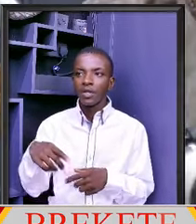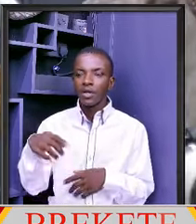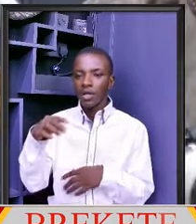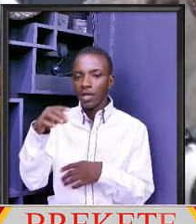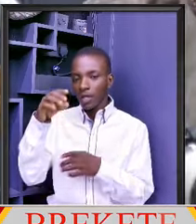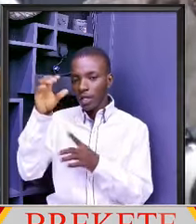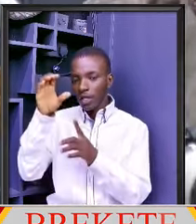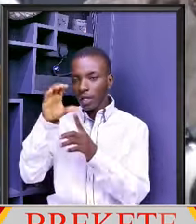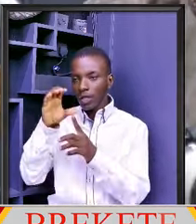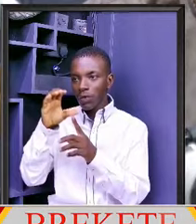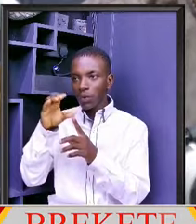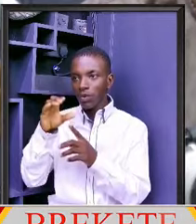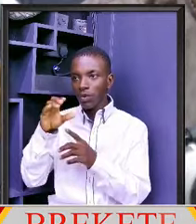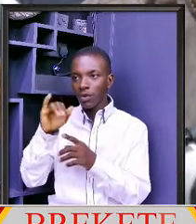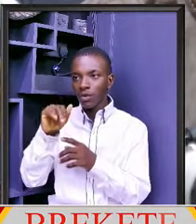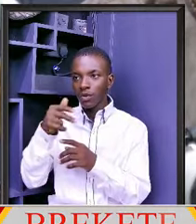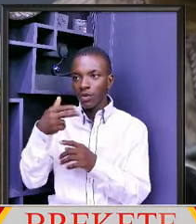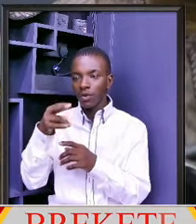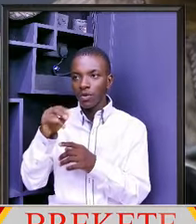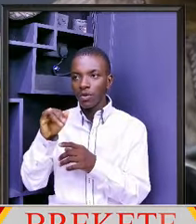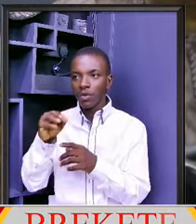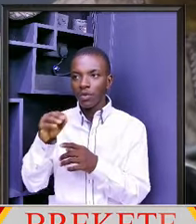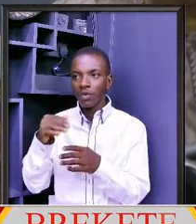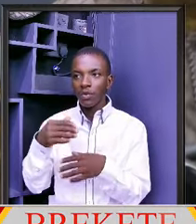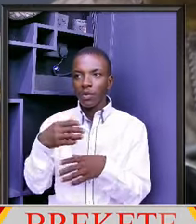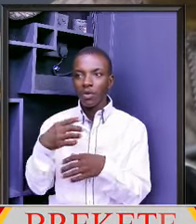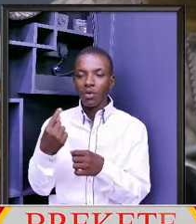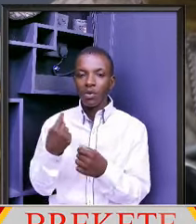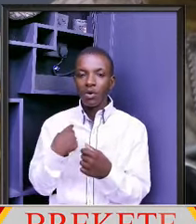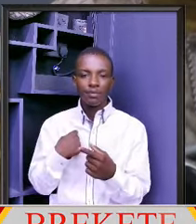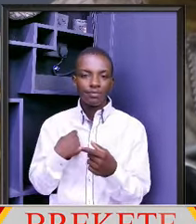being the king, Imenu Lemi.